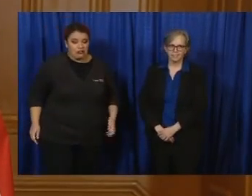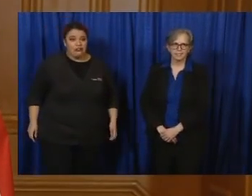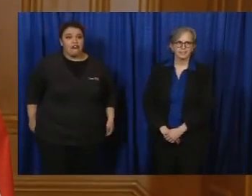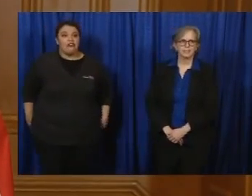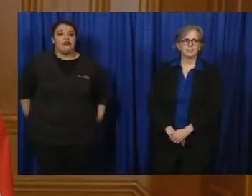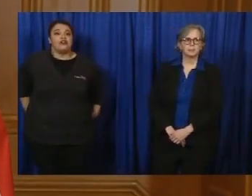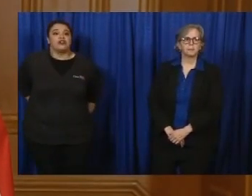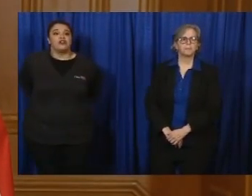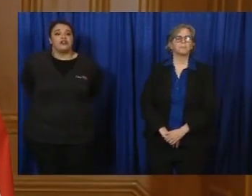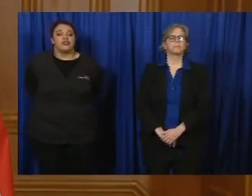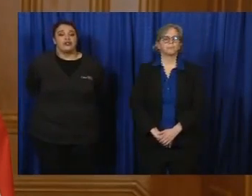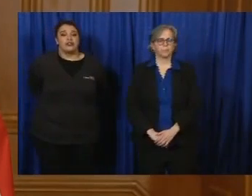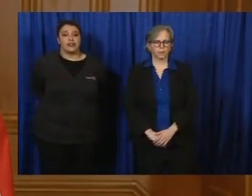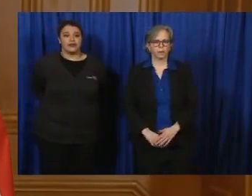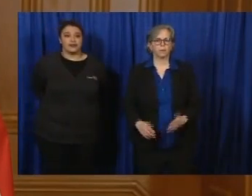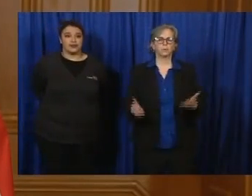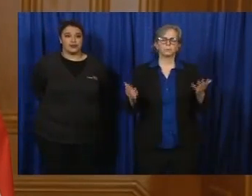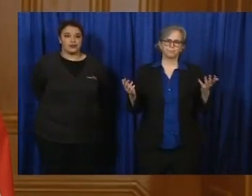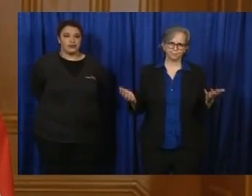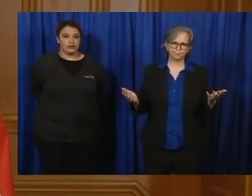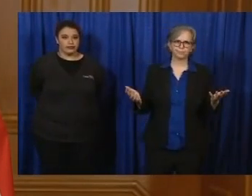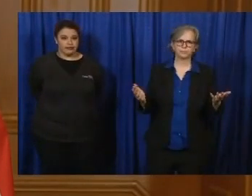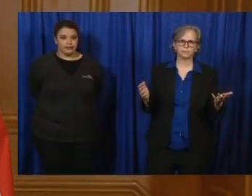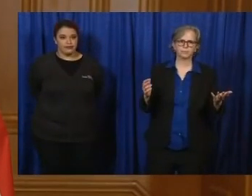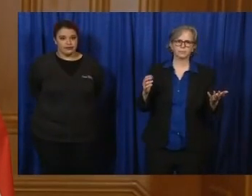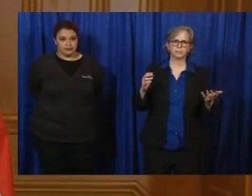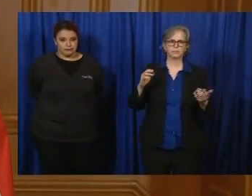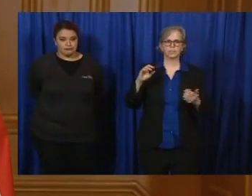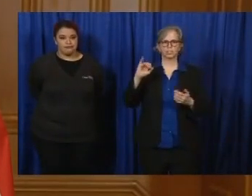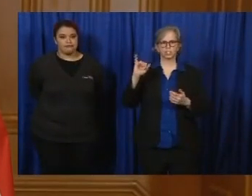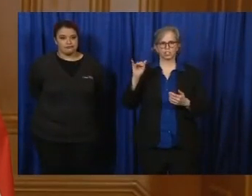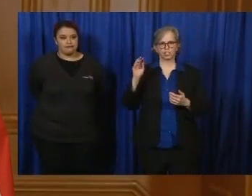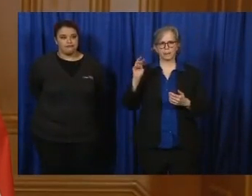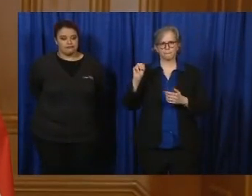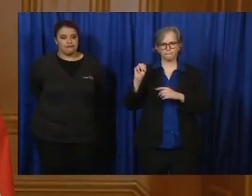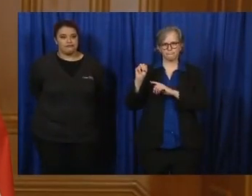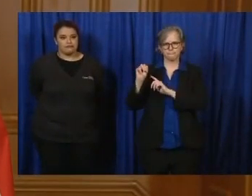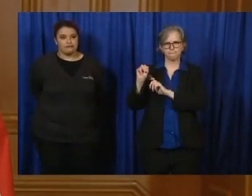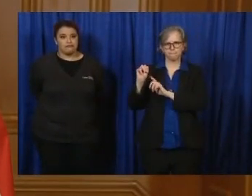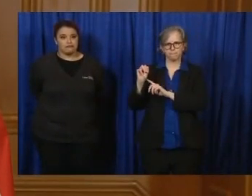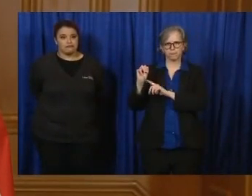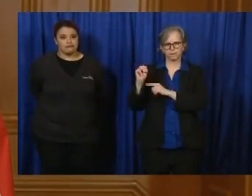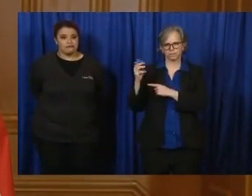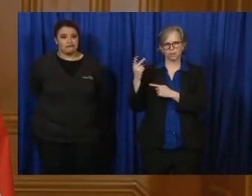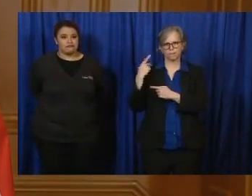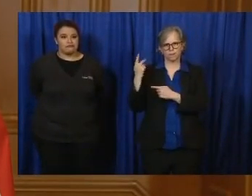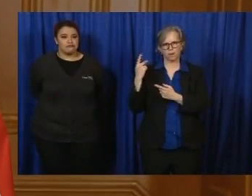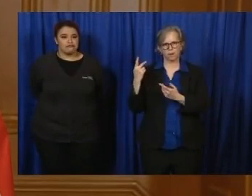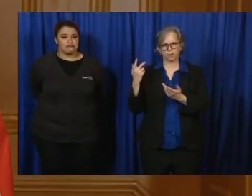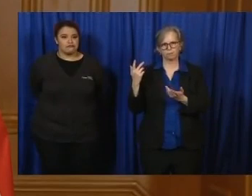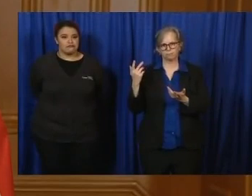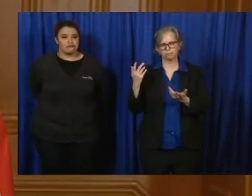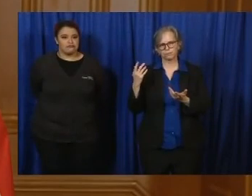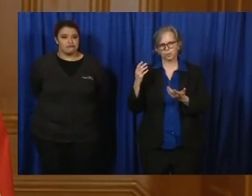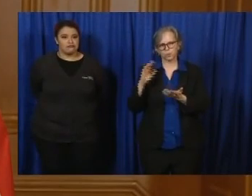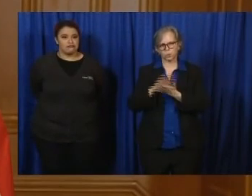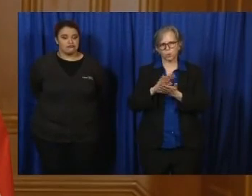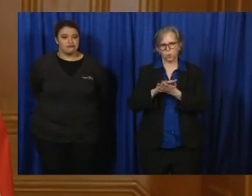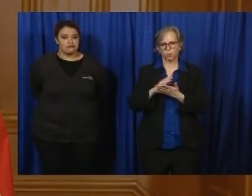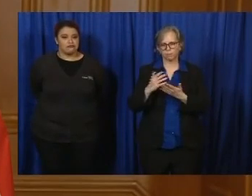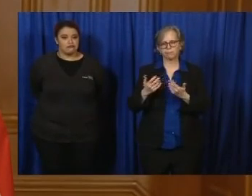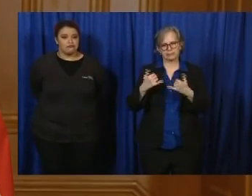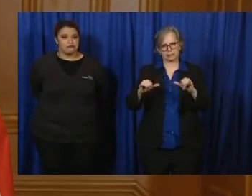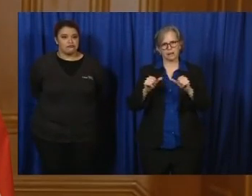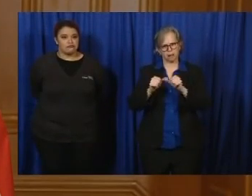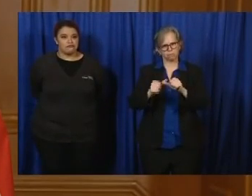Well, Jim, the way we're proceeding is school really continues.